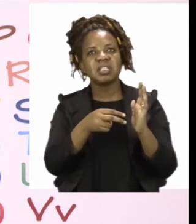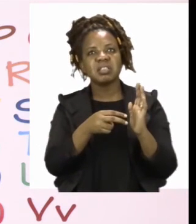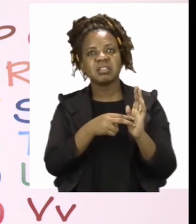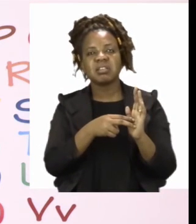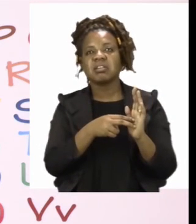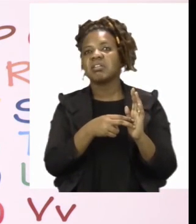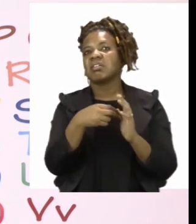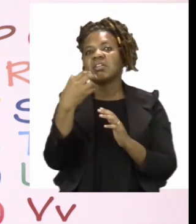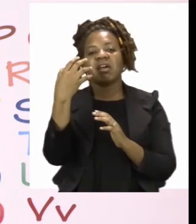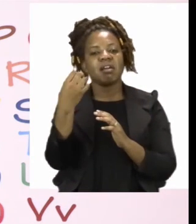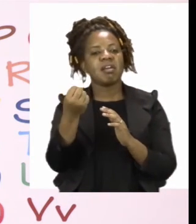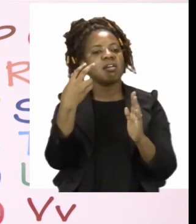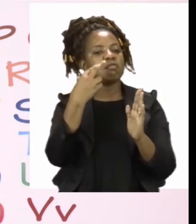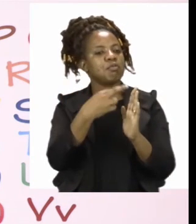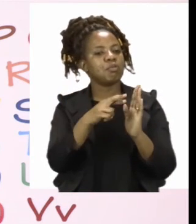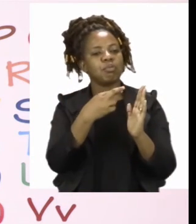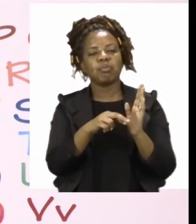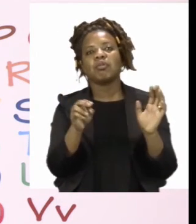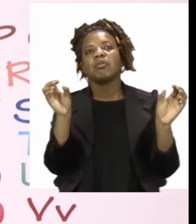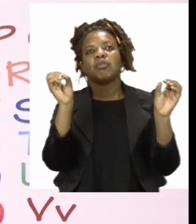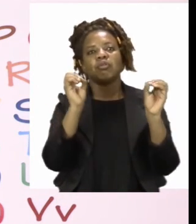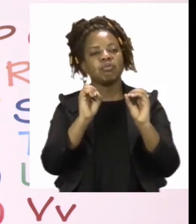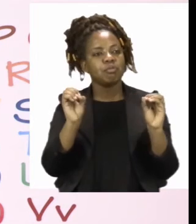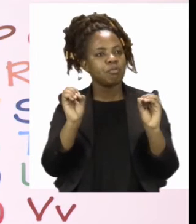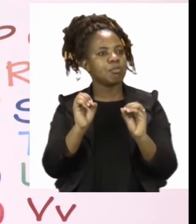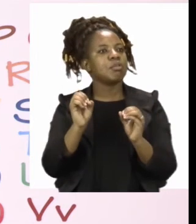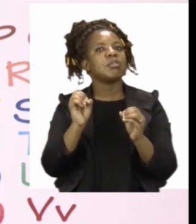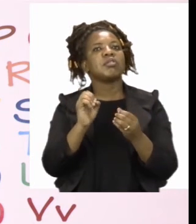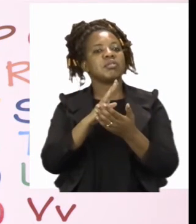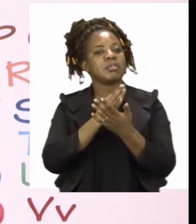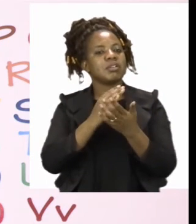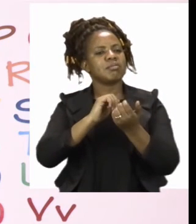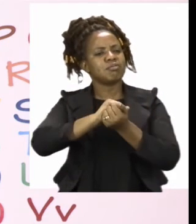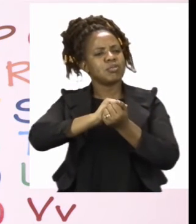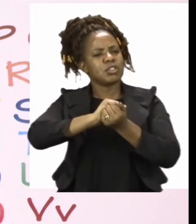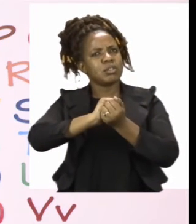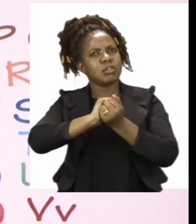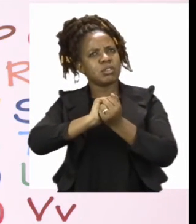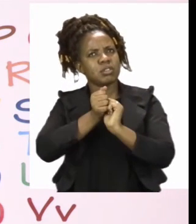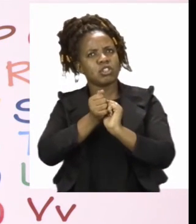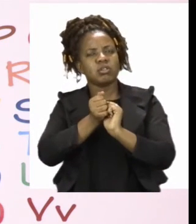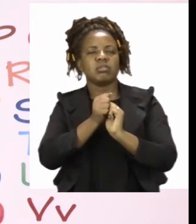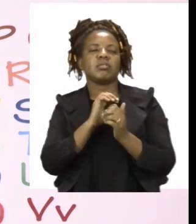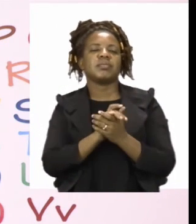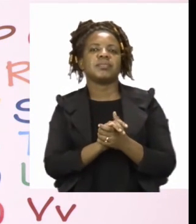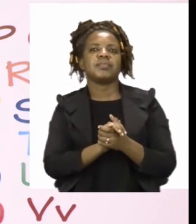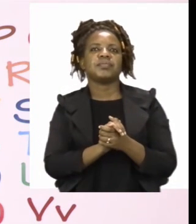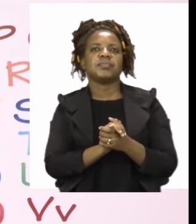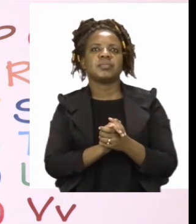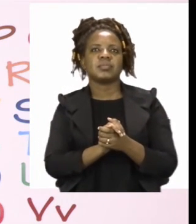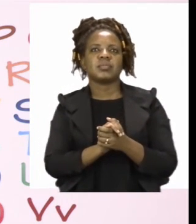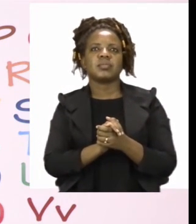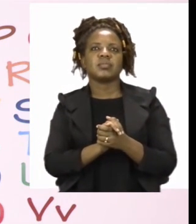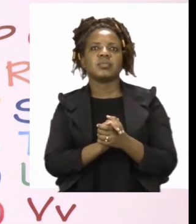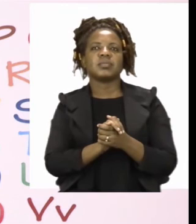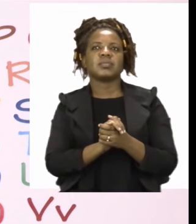have it as many it has a different kind of setting. Unlike the other nouns